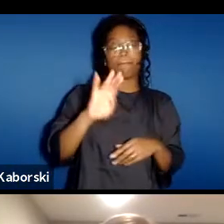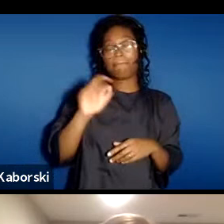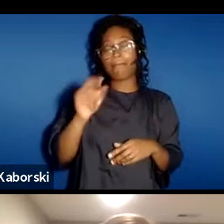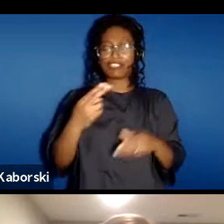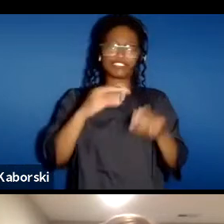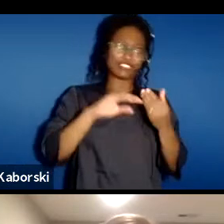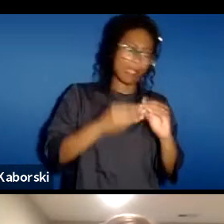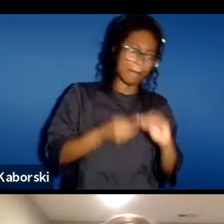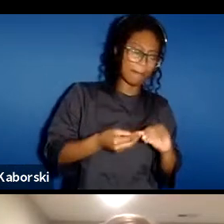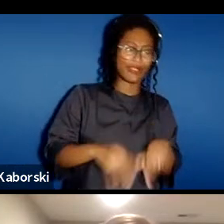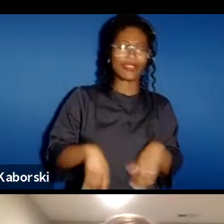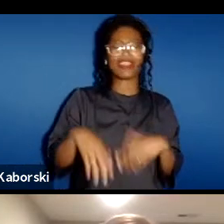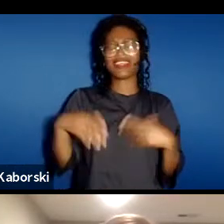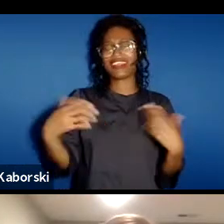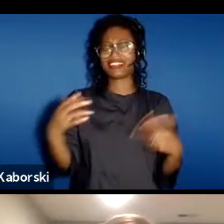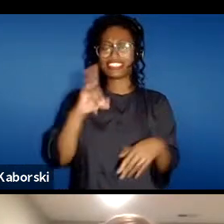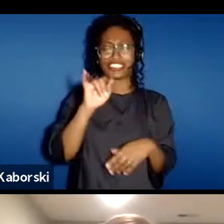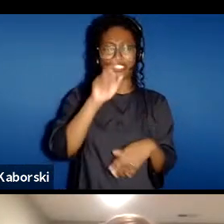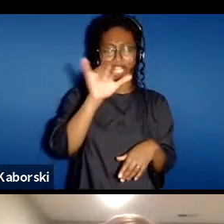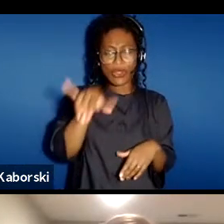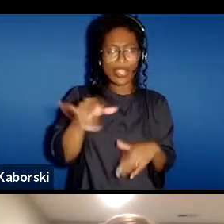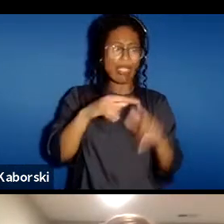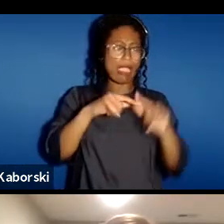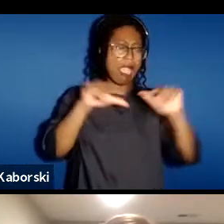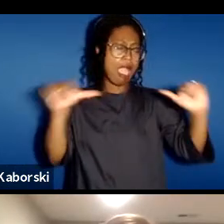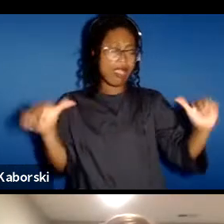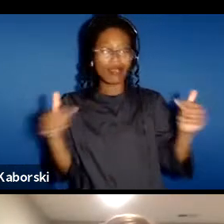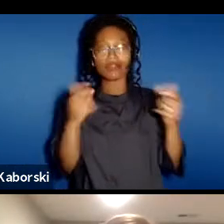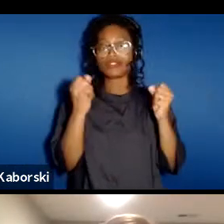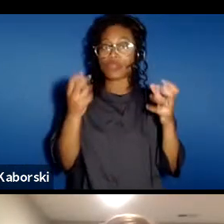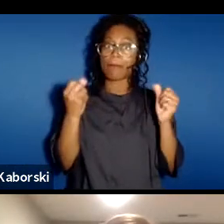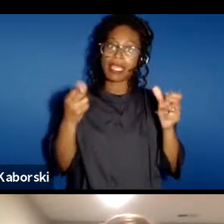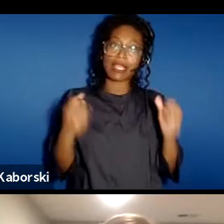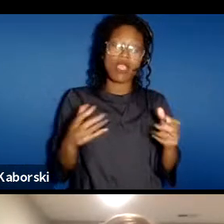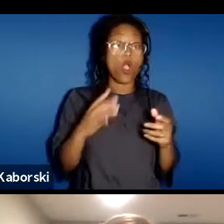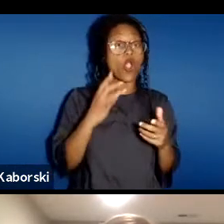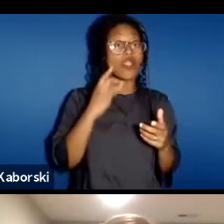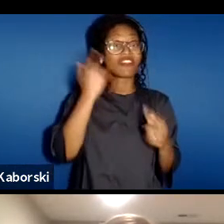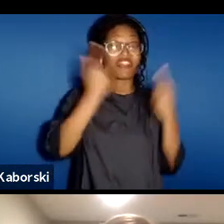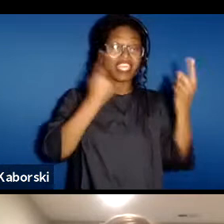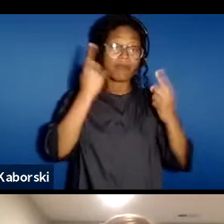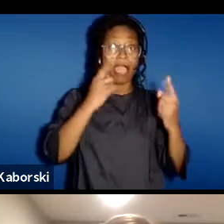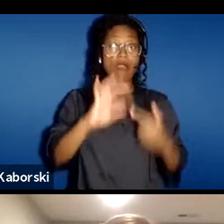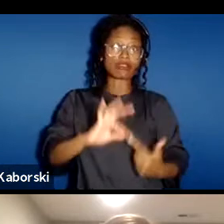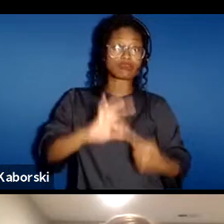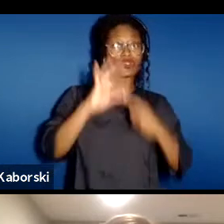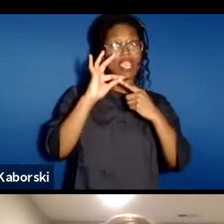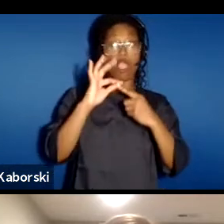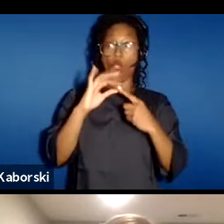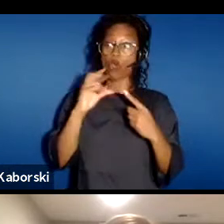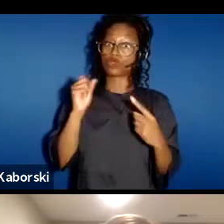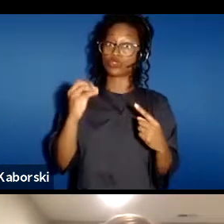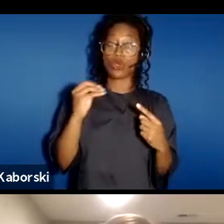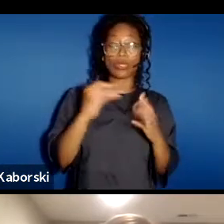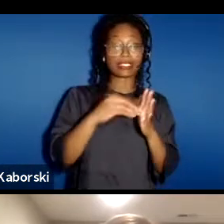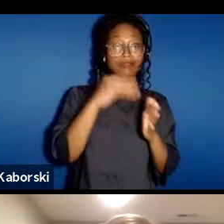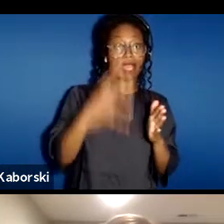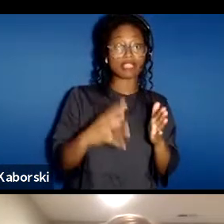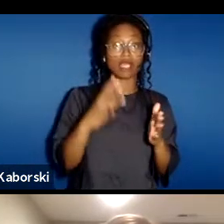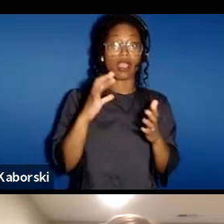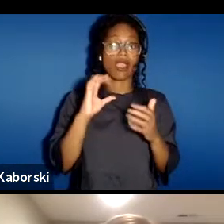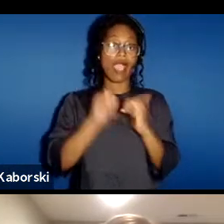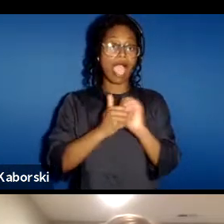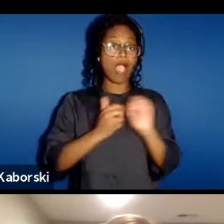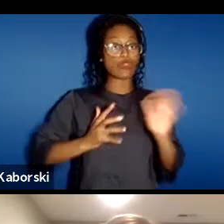and on. So, when you're thinking about exclusivity and, how expensive this stuff is, how luxurious